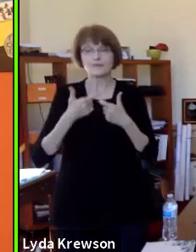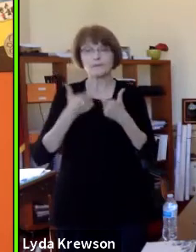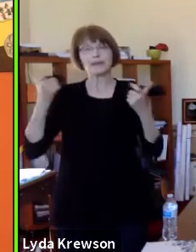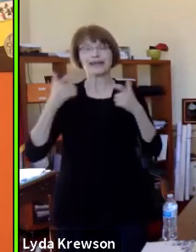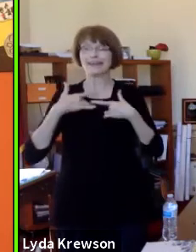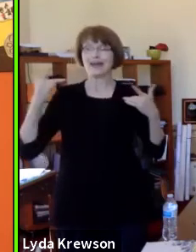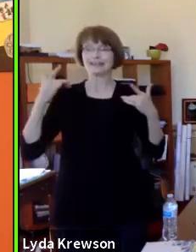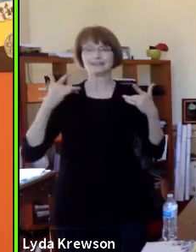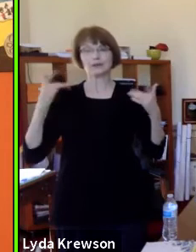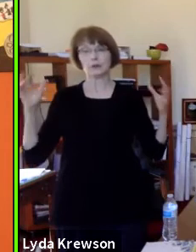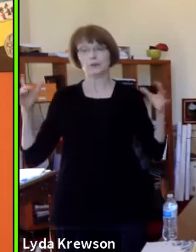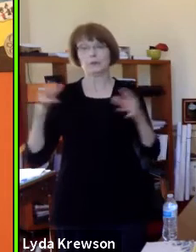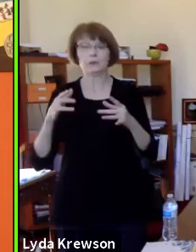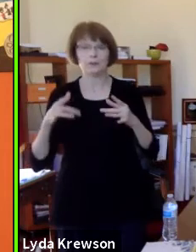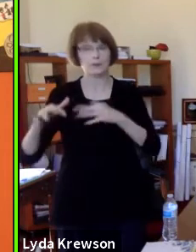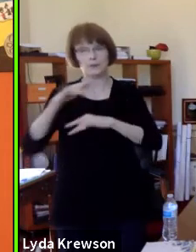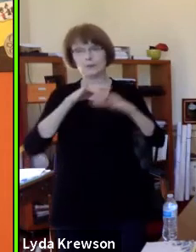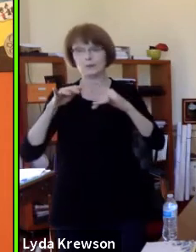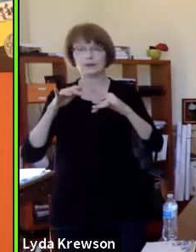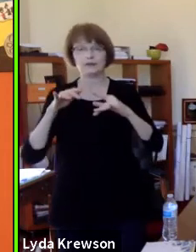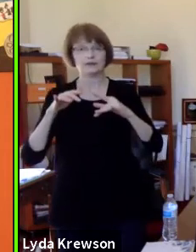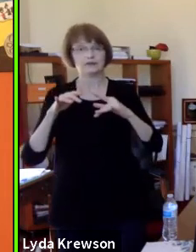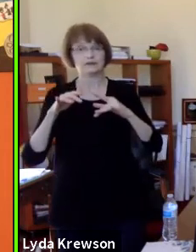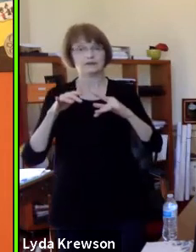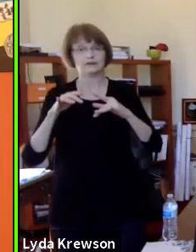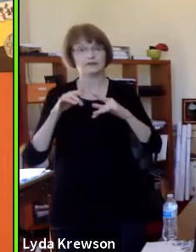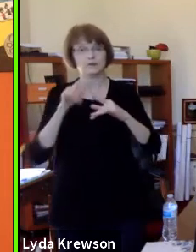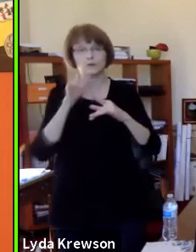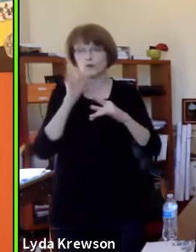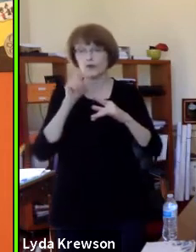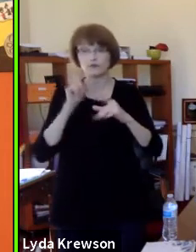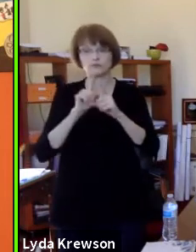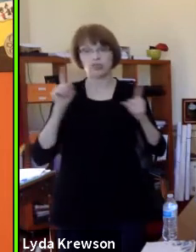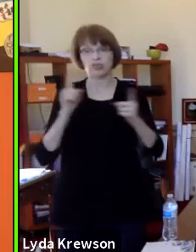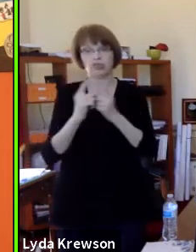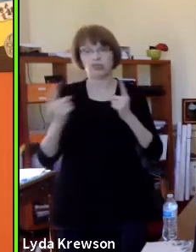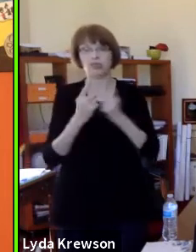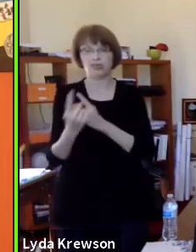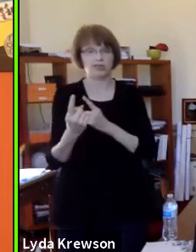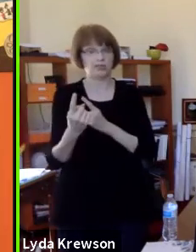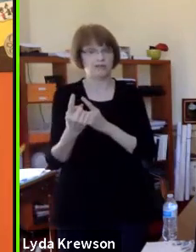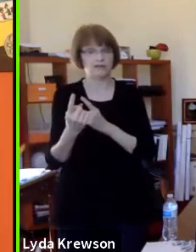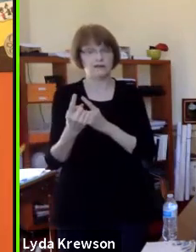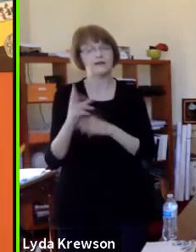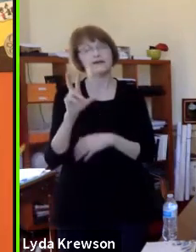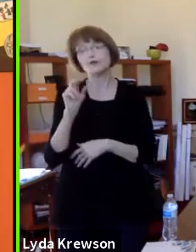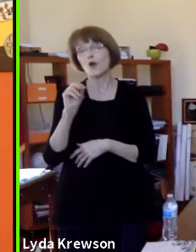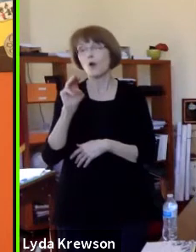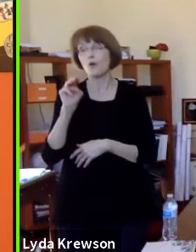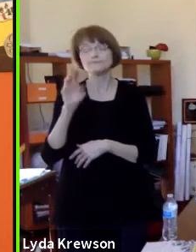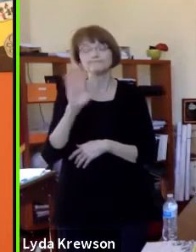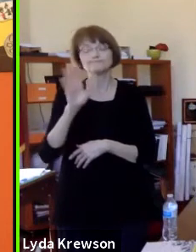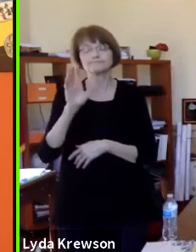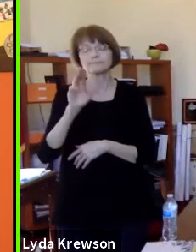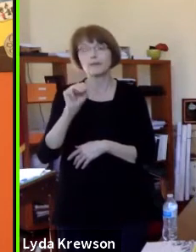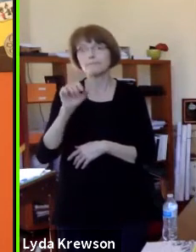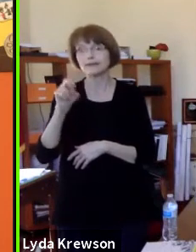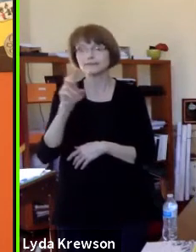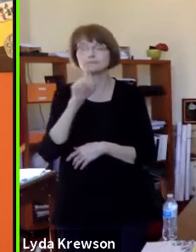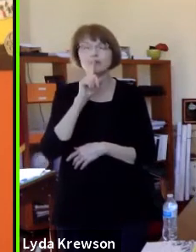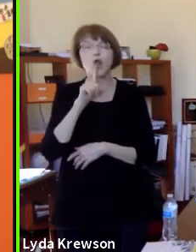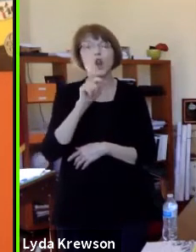have to social distancing? No, Mason, it's not Mason,